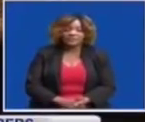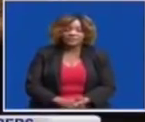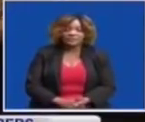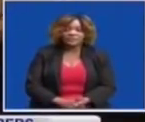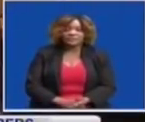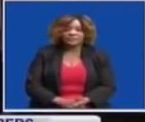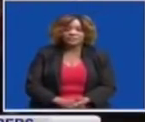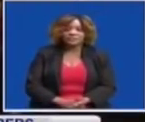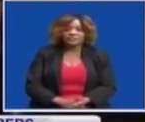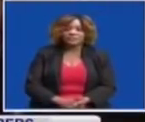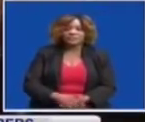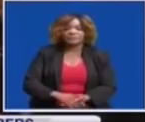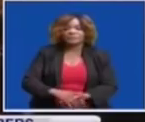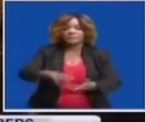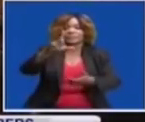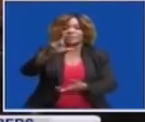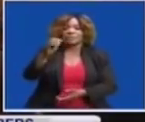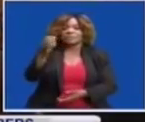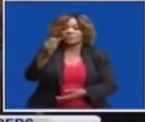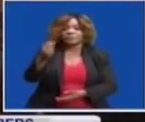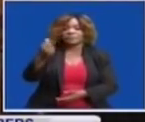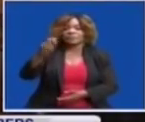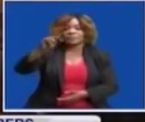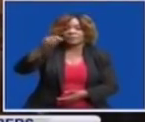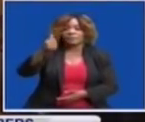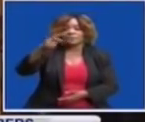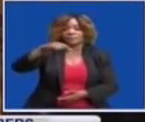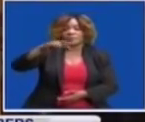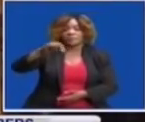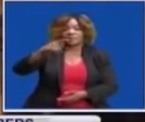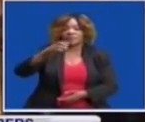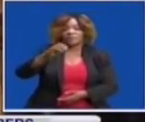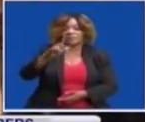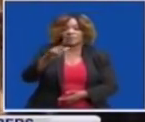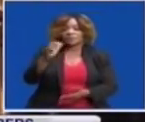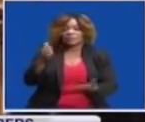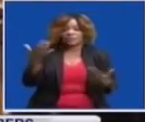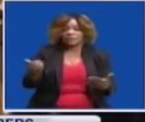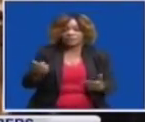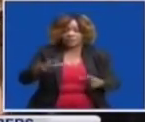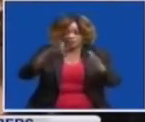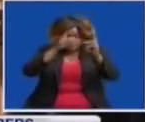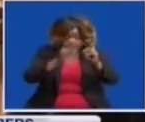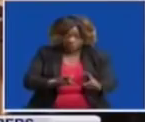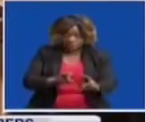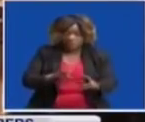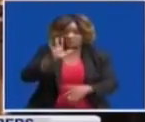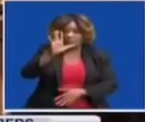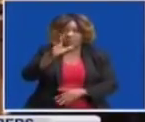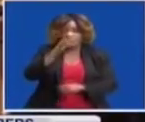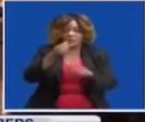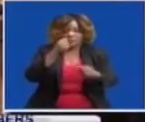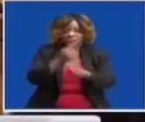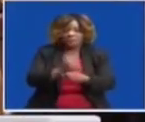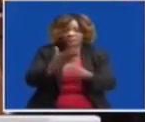The Los Angeles Lusaka Sister City Committee has also honored the First Lady in recognition of the 50th anniversary of the